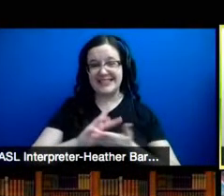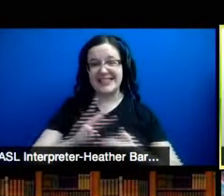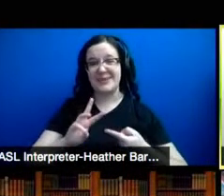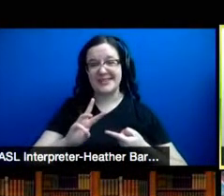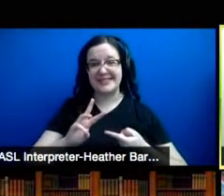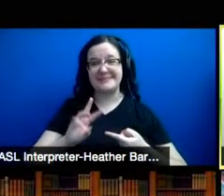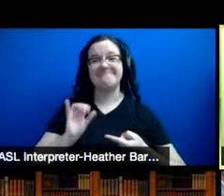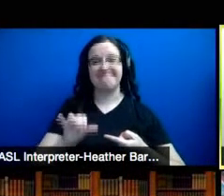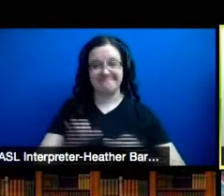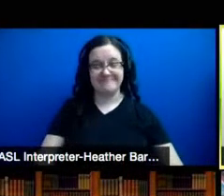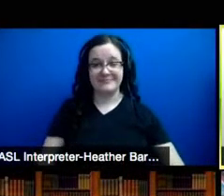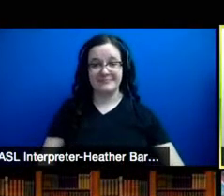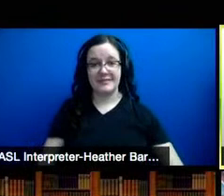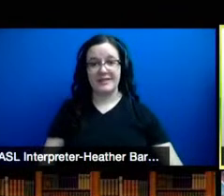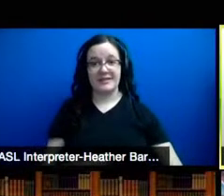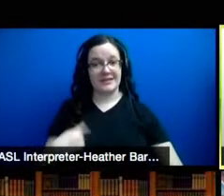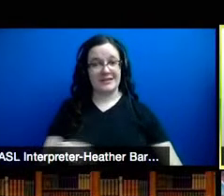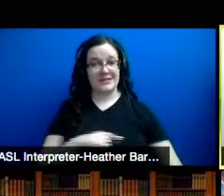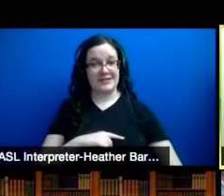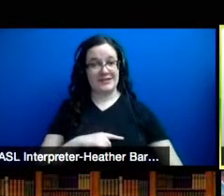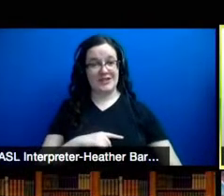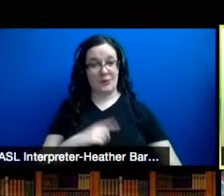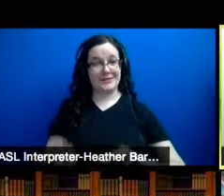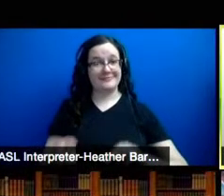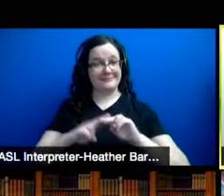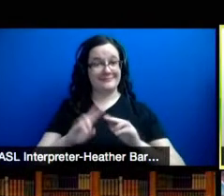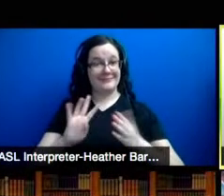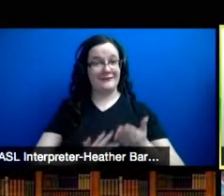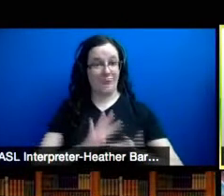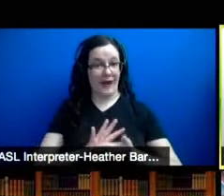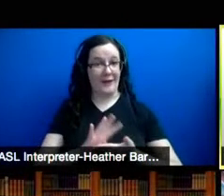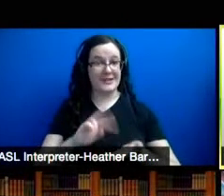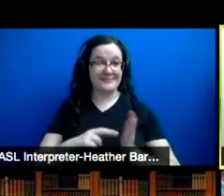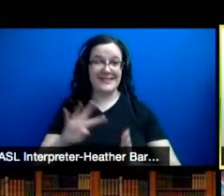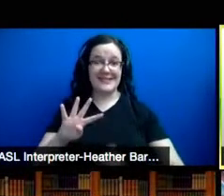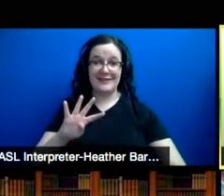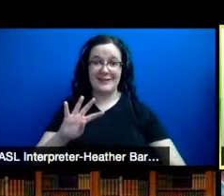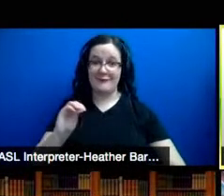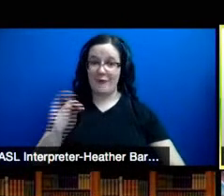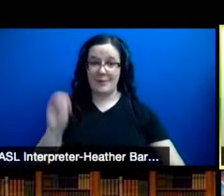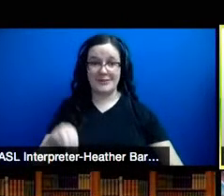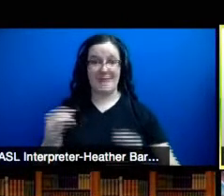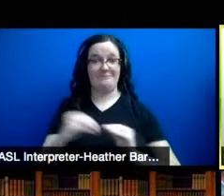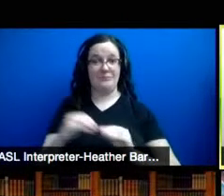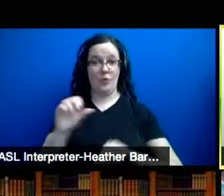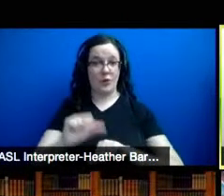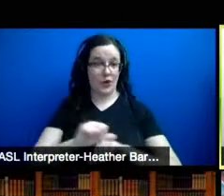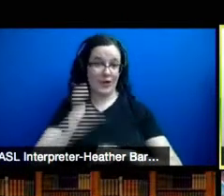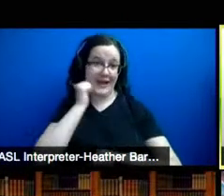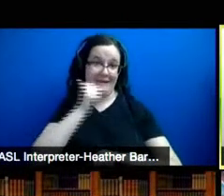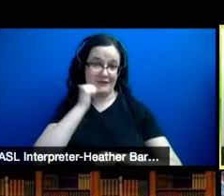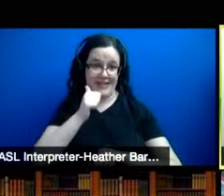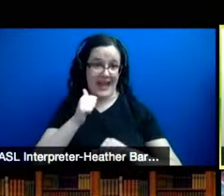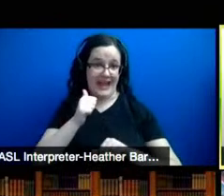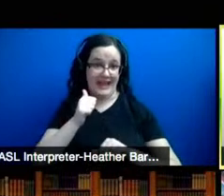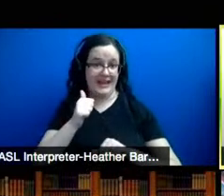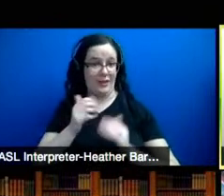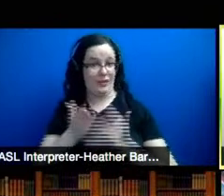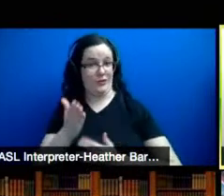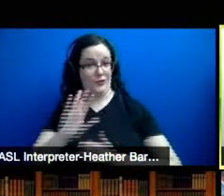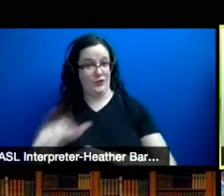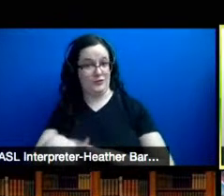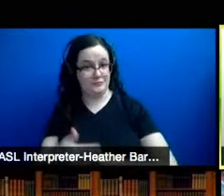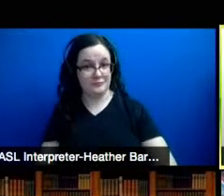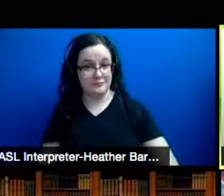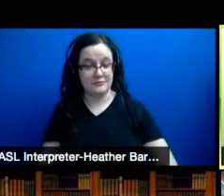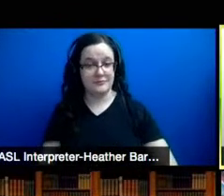getting almost, you know, we're getting 40% more work per day done. So if we do the